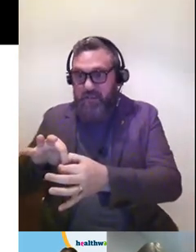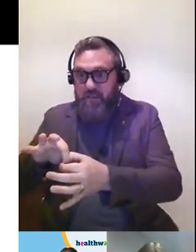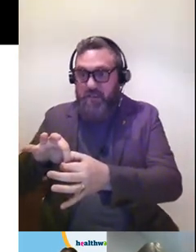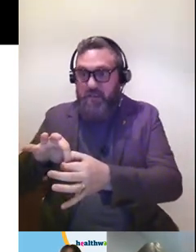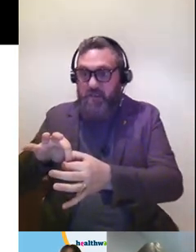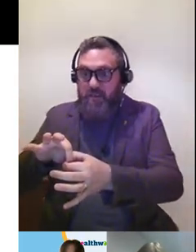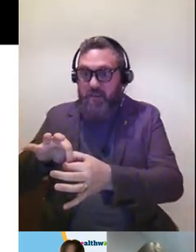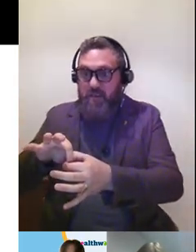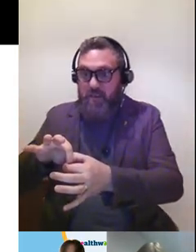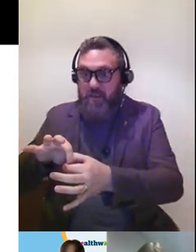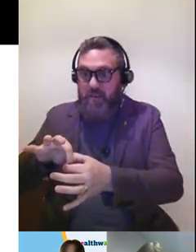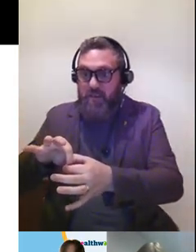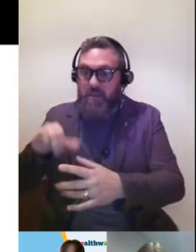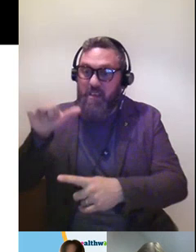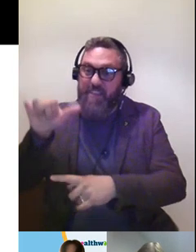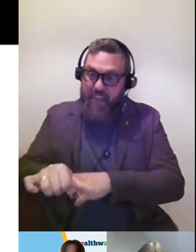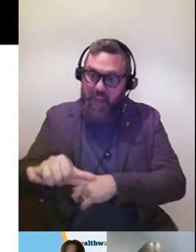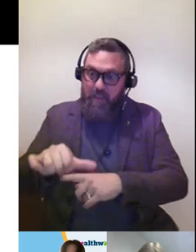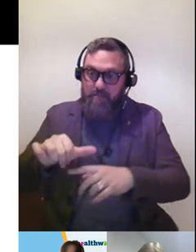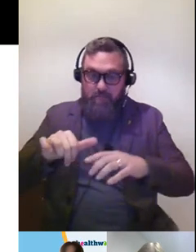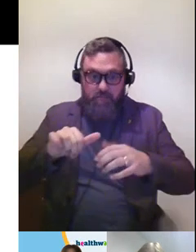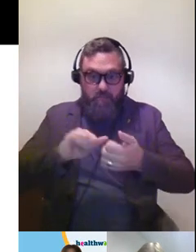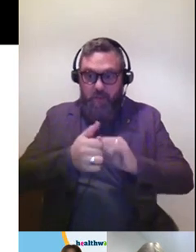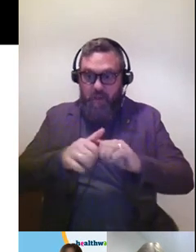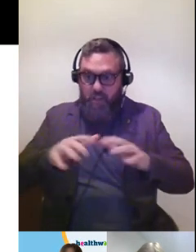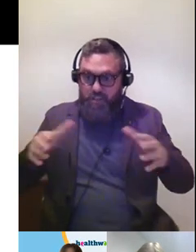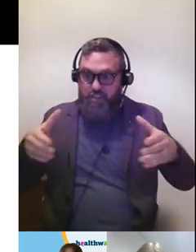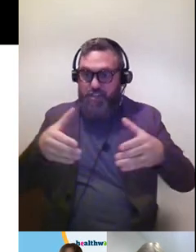work together as a partnership to try and distill down